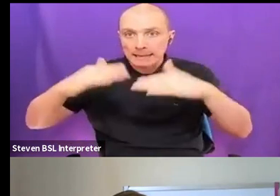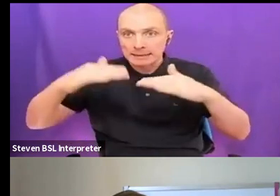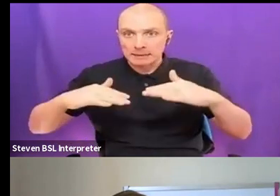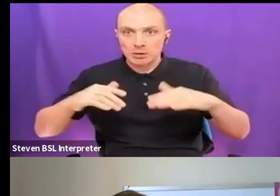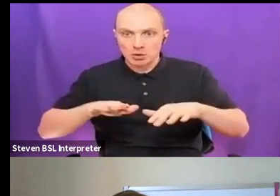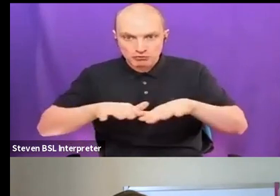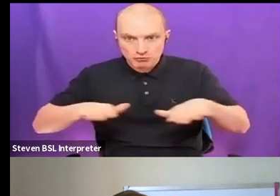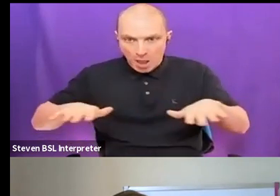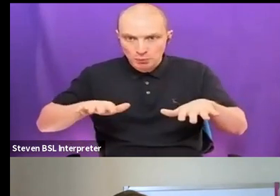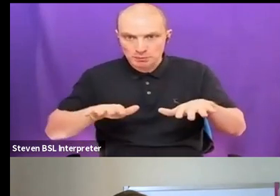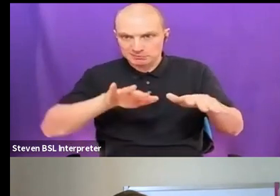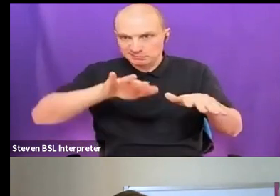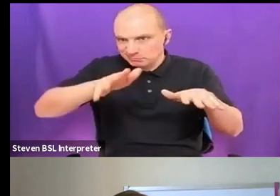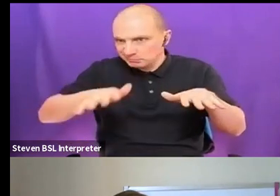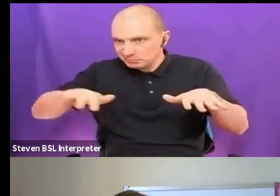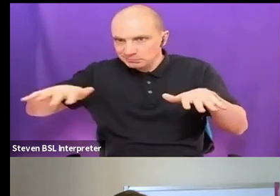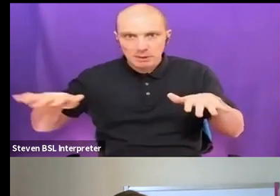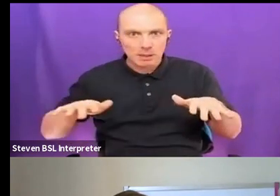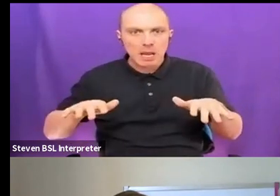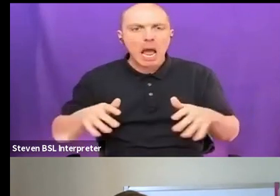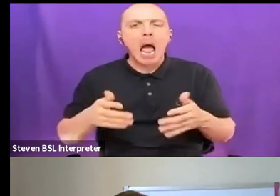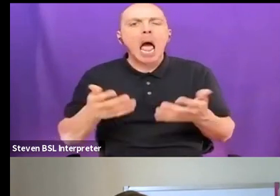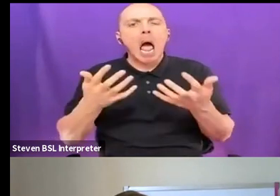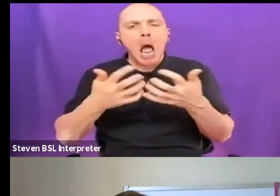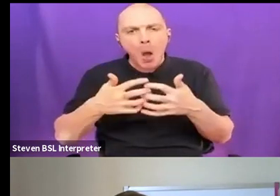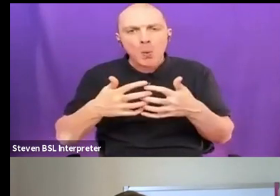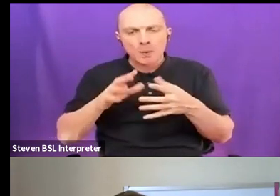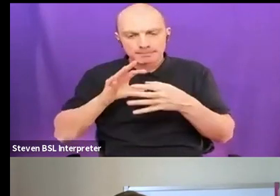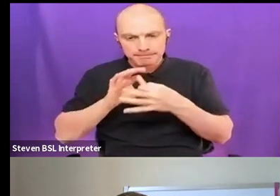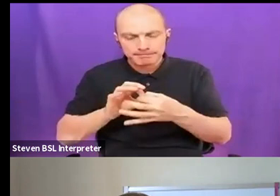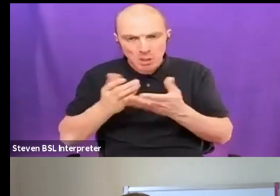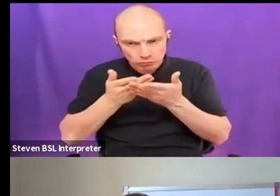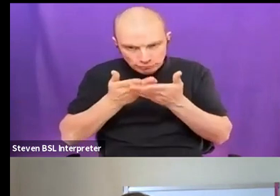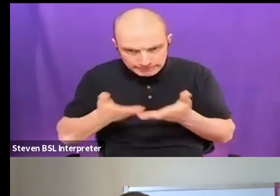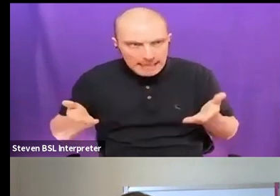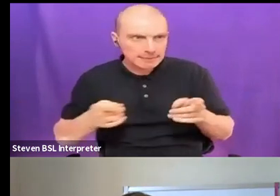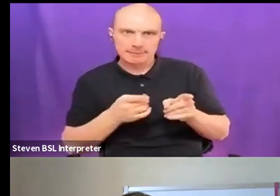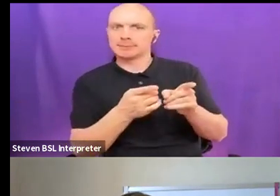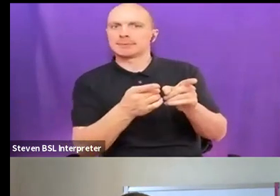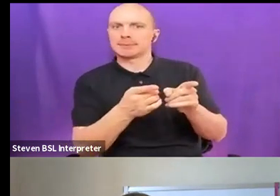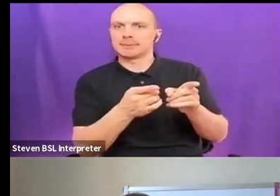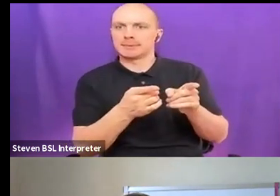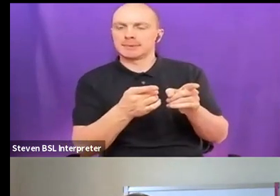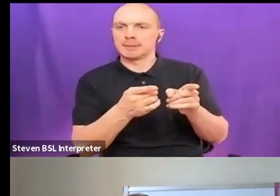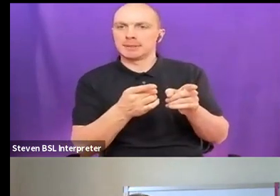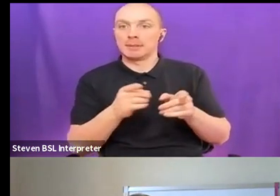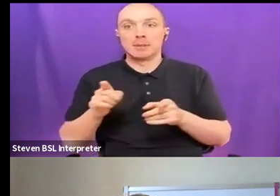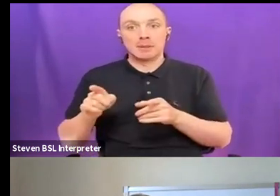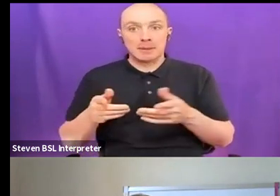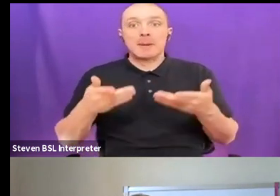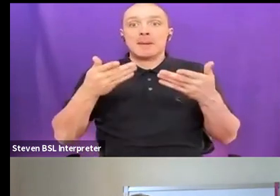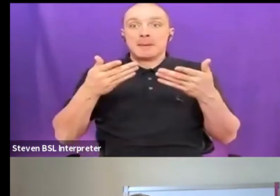what's dignified and what's suitable. And at the end of the day, they ended up with access